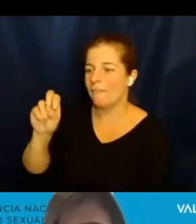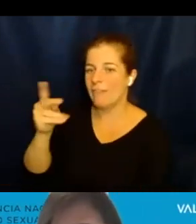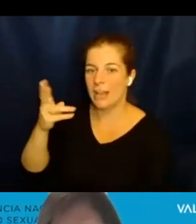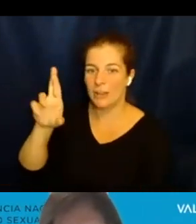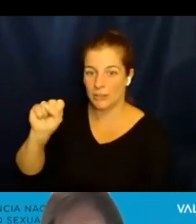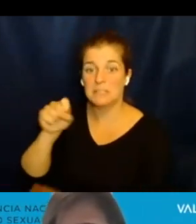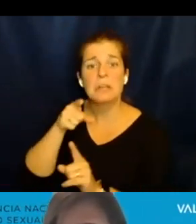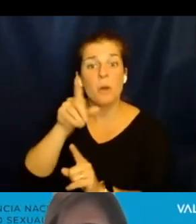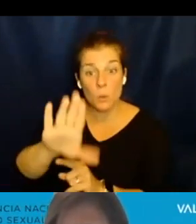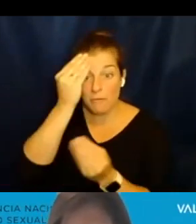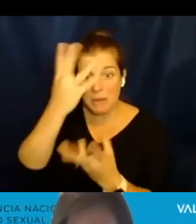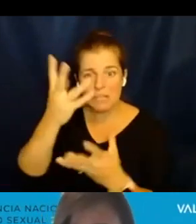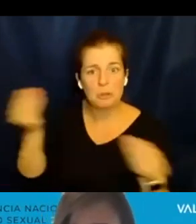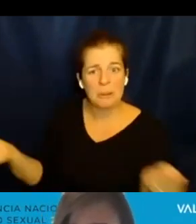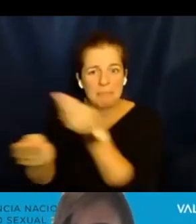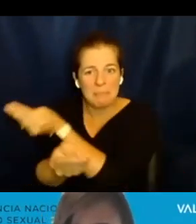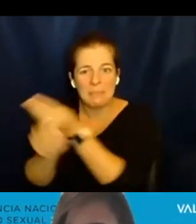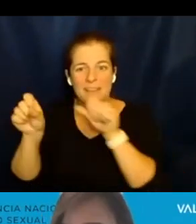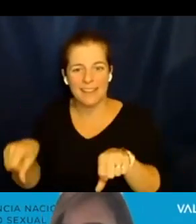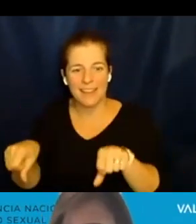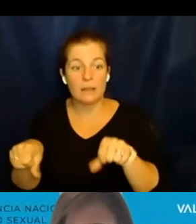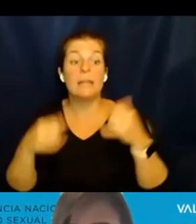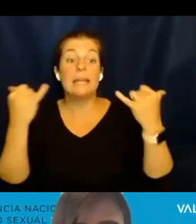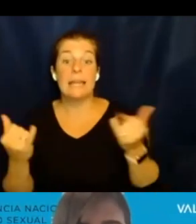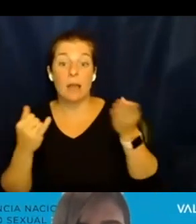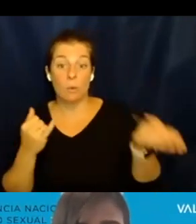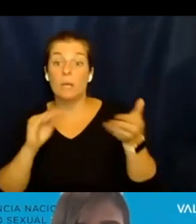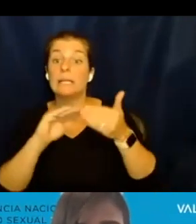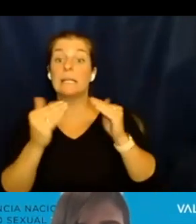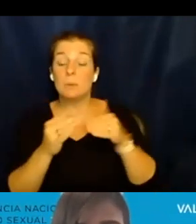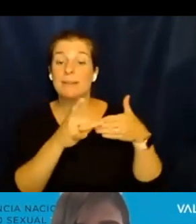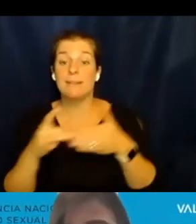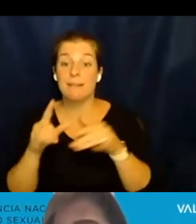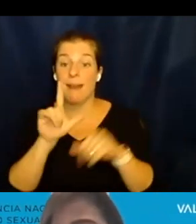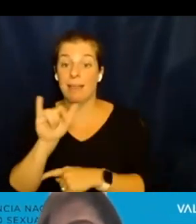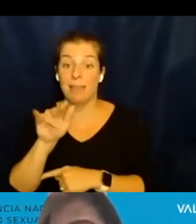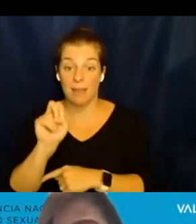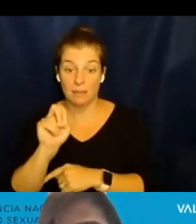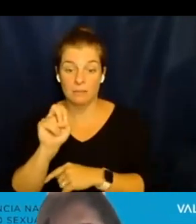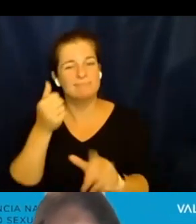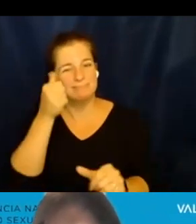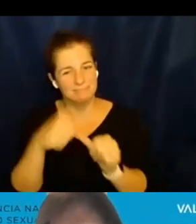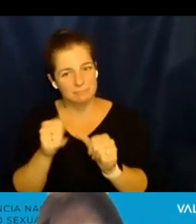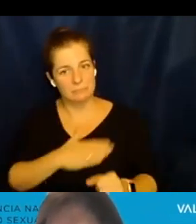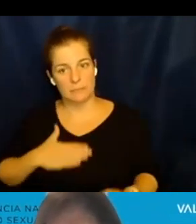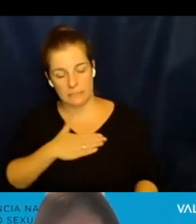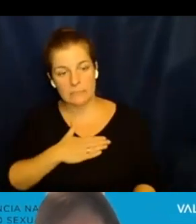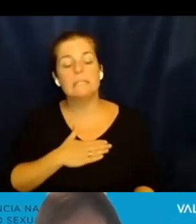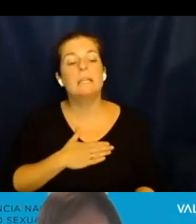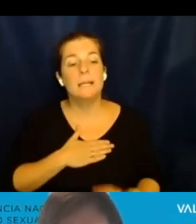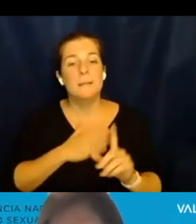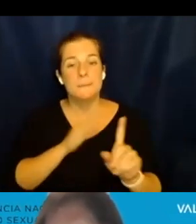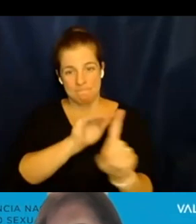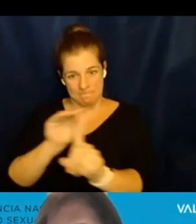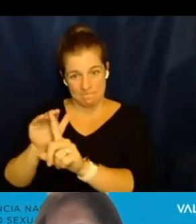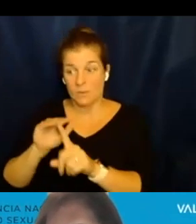them. So, again, community guidelines. This is quite important for you to keep in mind. We want to remind you that we all come